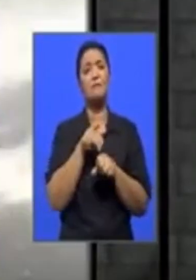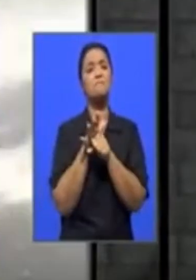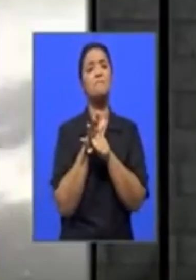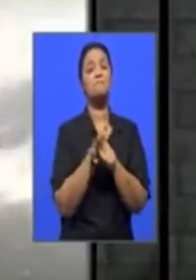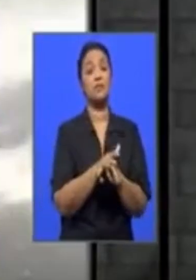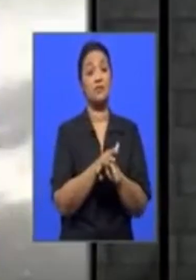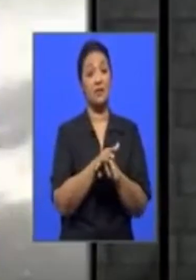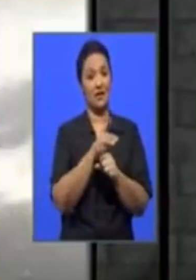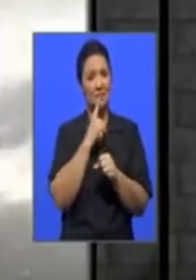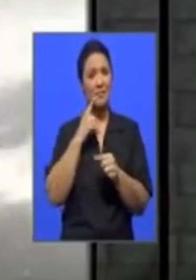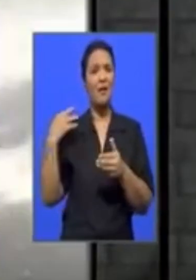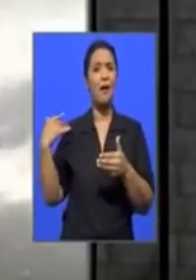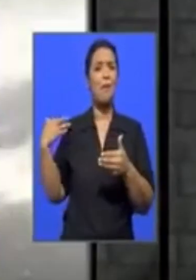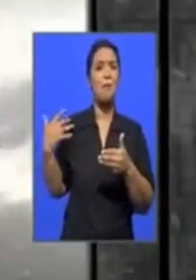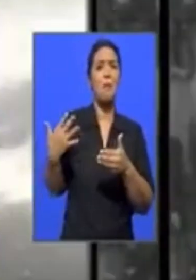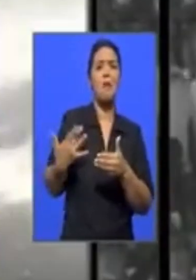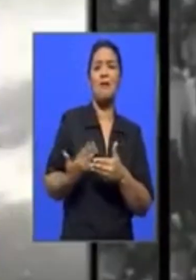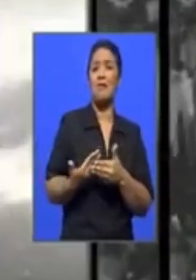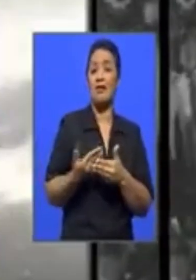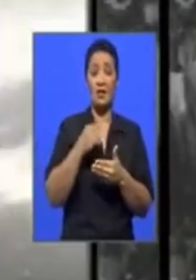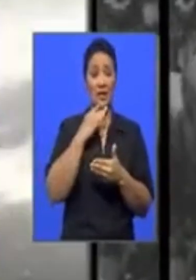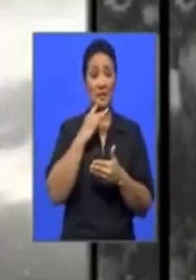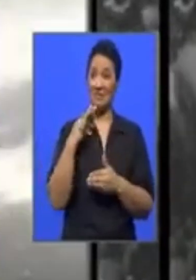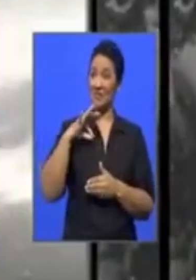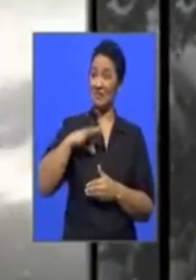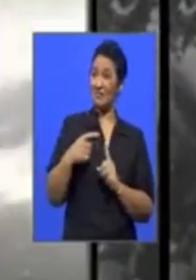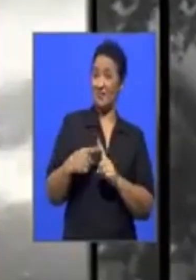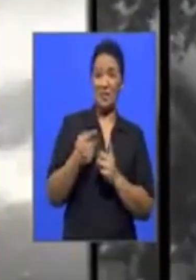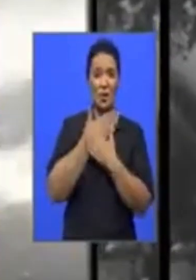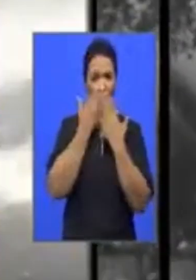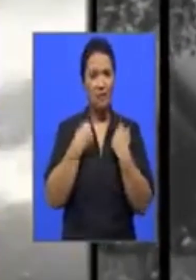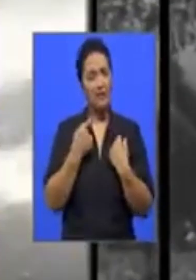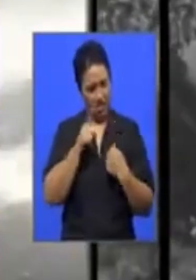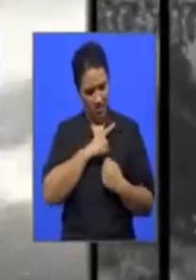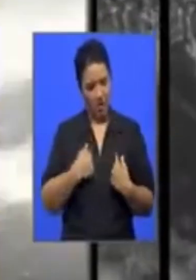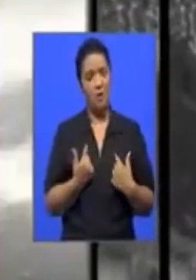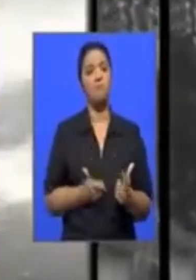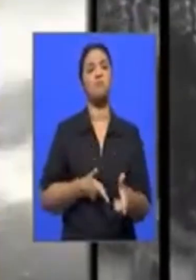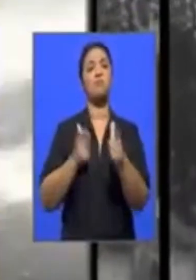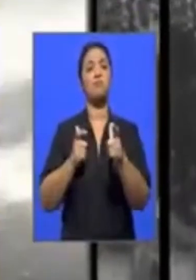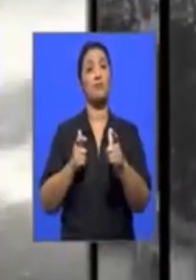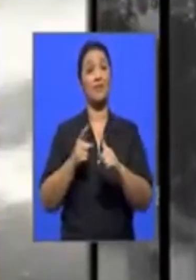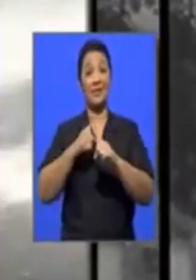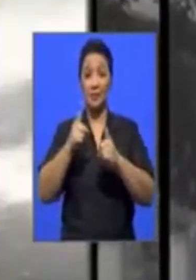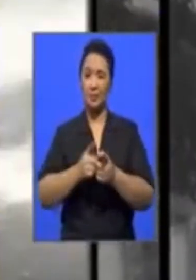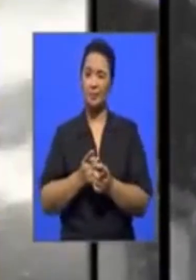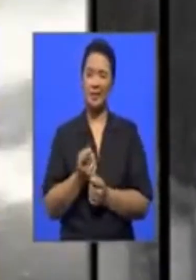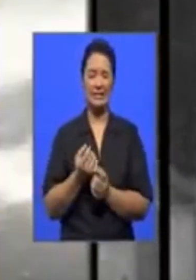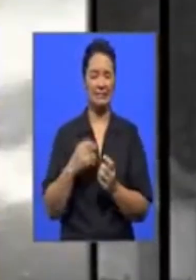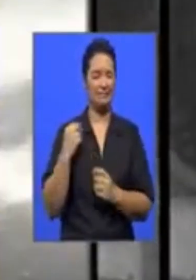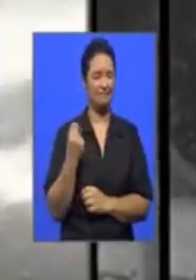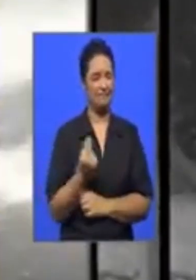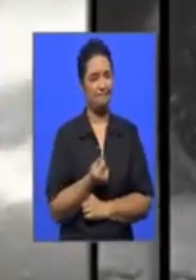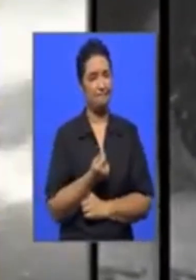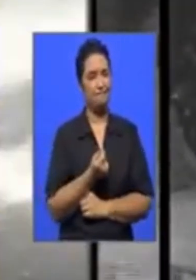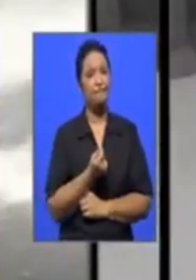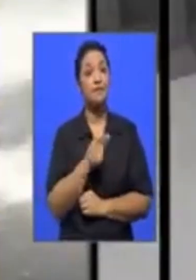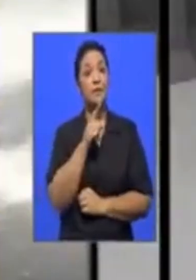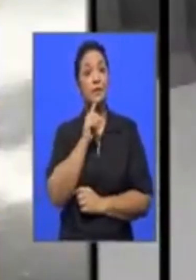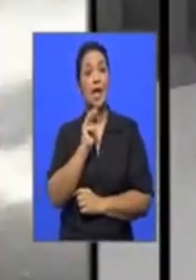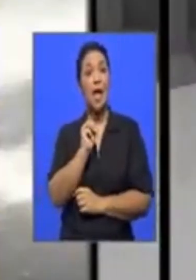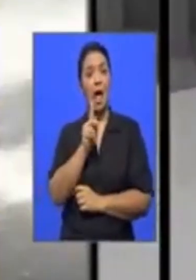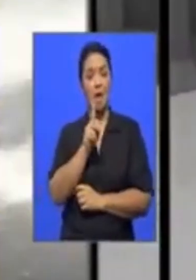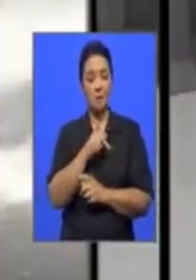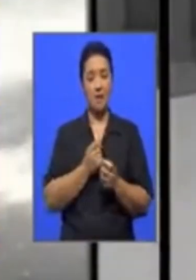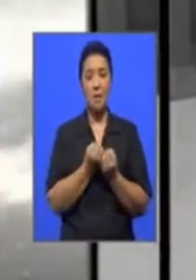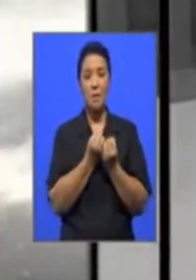apartheid government, but some ANC leaders were already in exile, mobilizing international support.